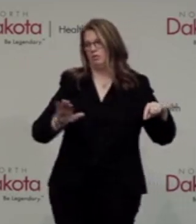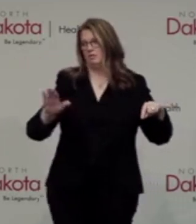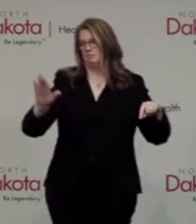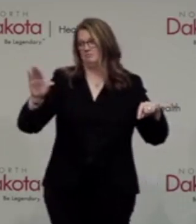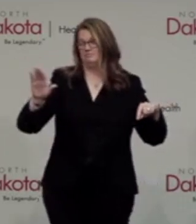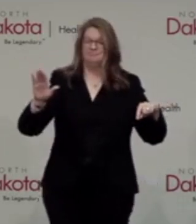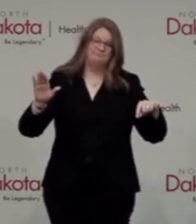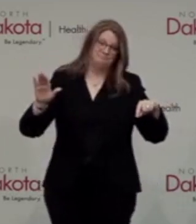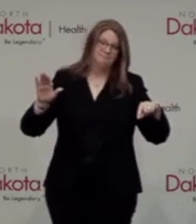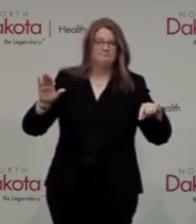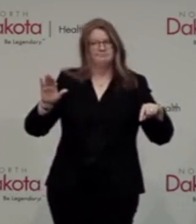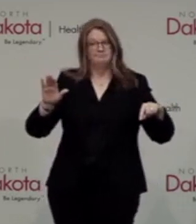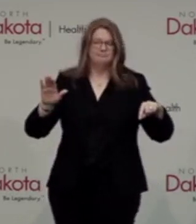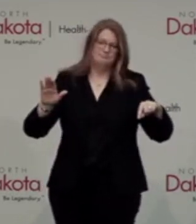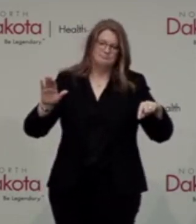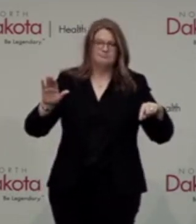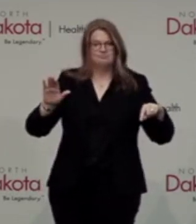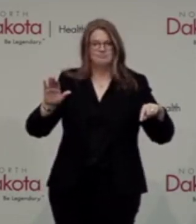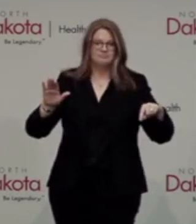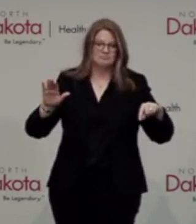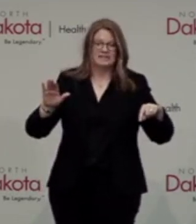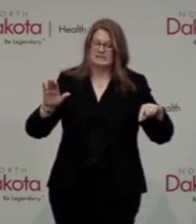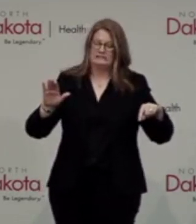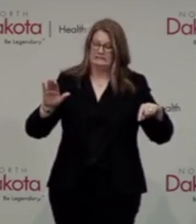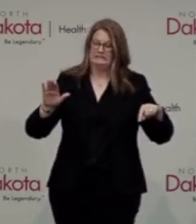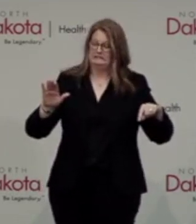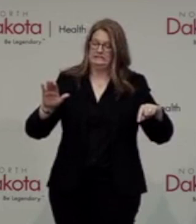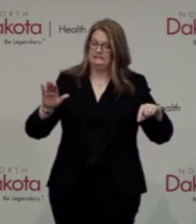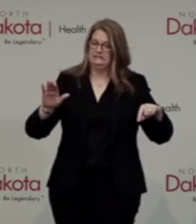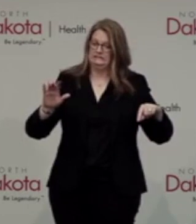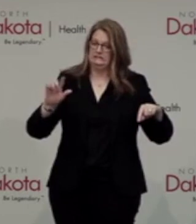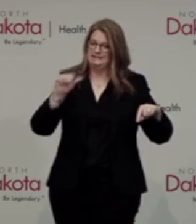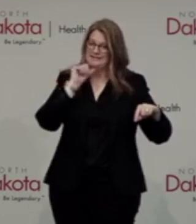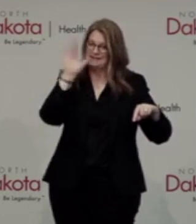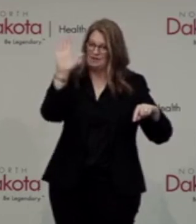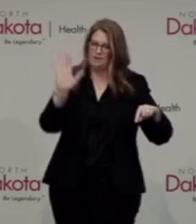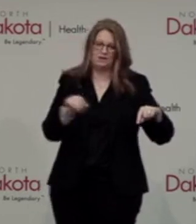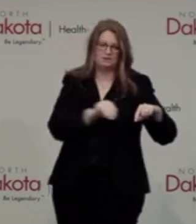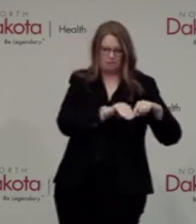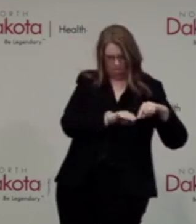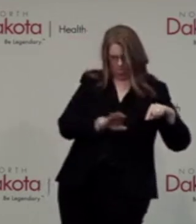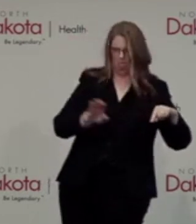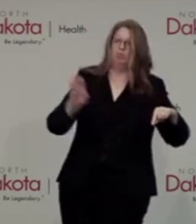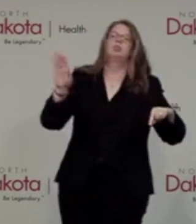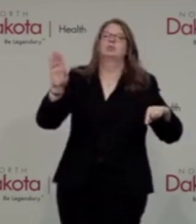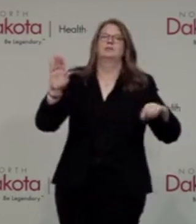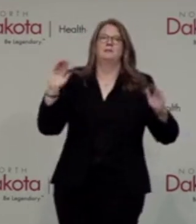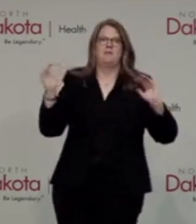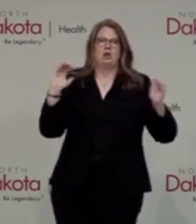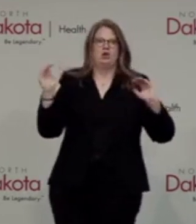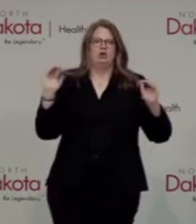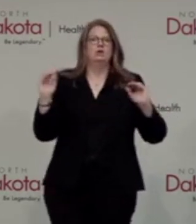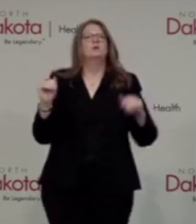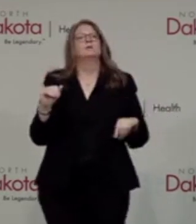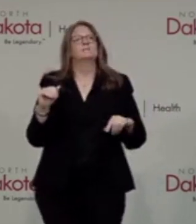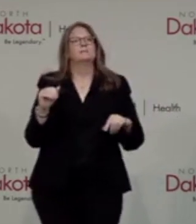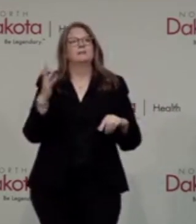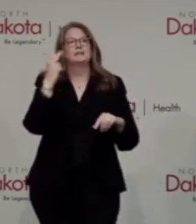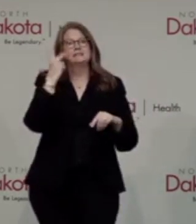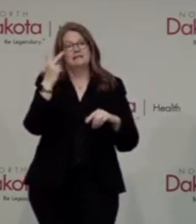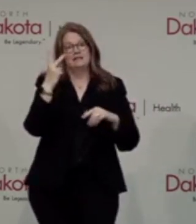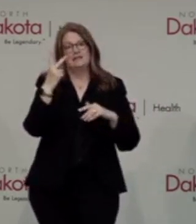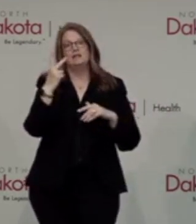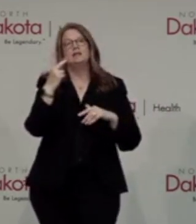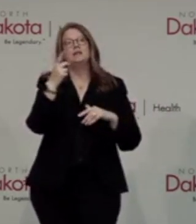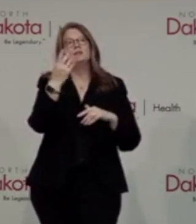less attractive and less promising than we were a year ago. You'll see on this next slide on our